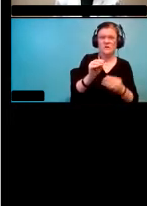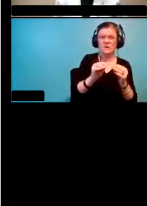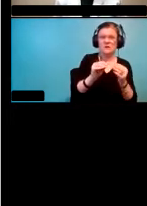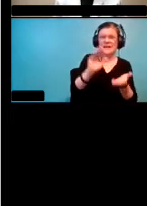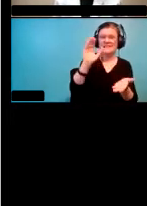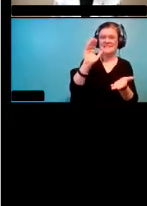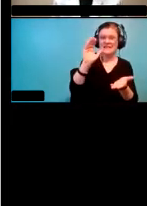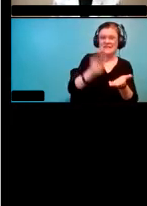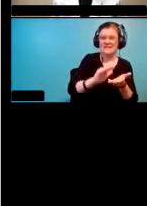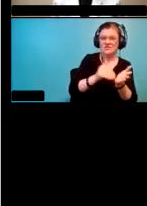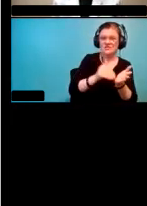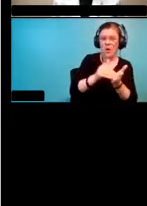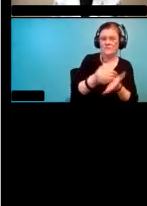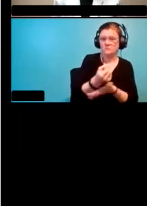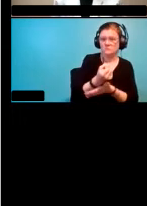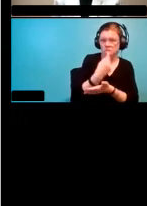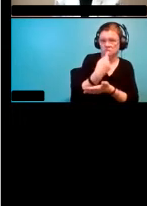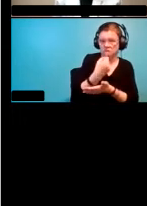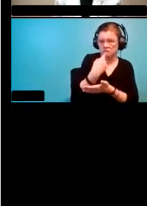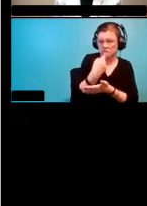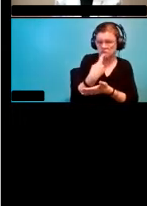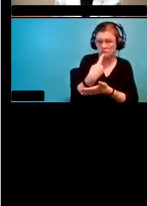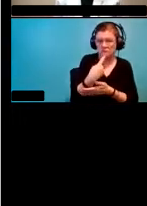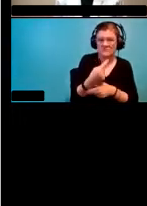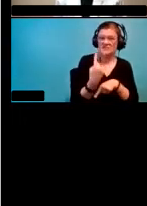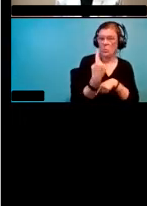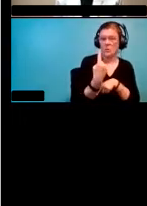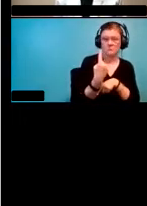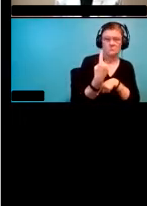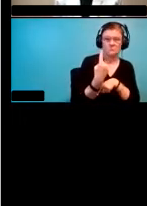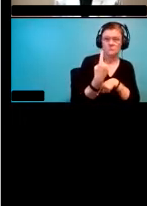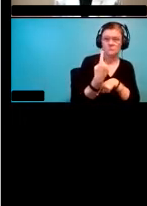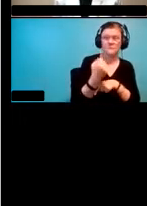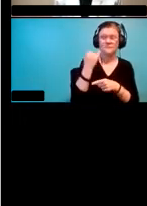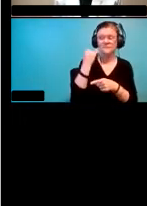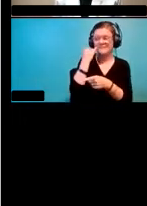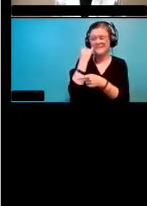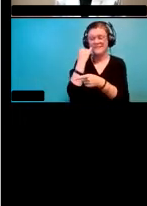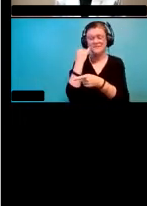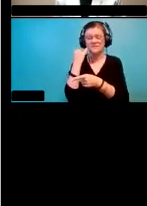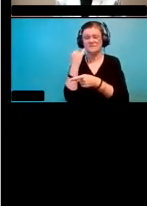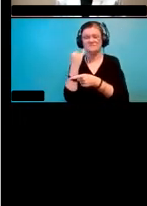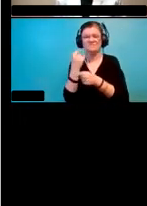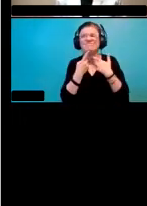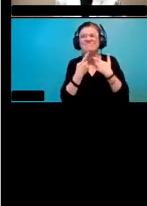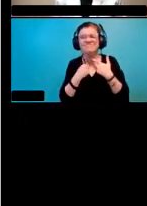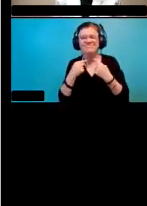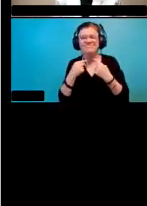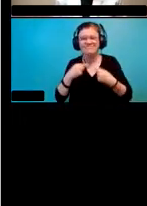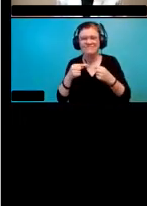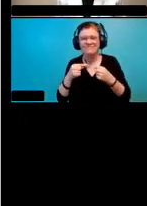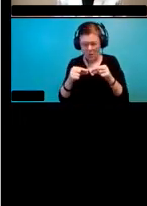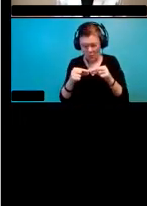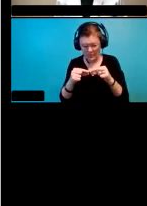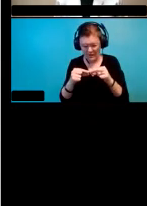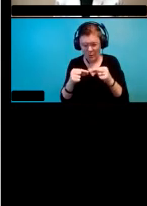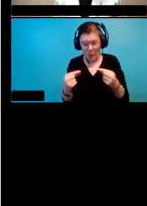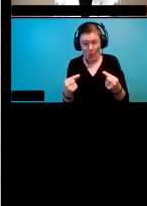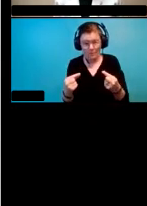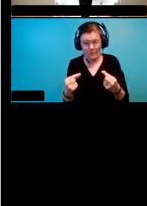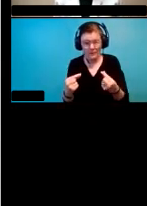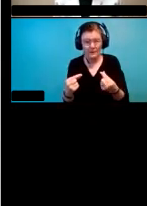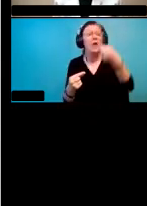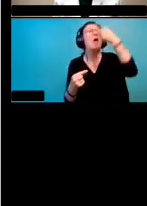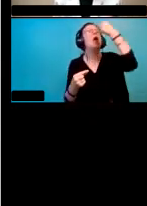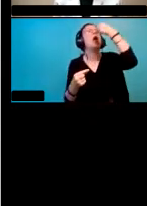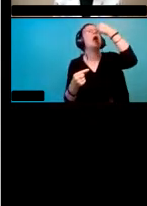extended release. And that's excellent. If people have problems with swallowing, they can open that capsule and they can